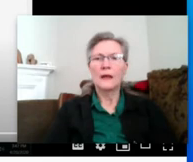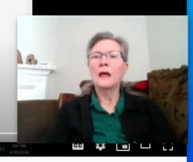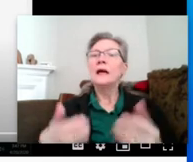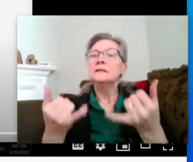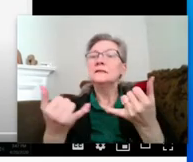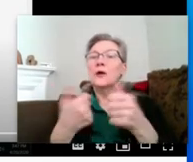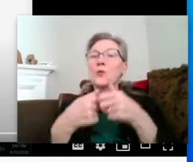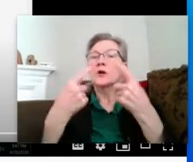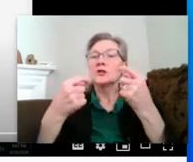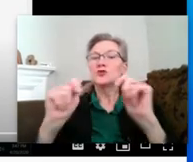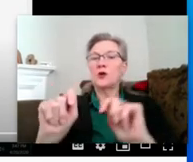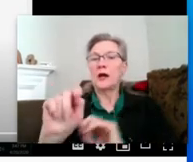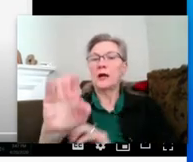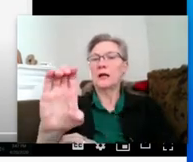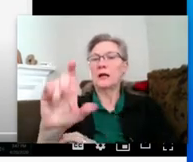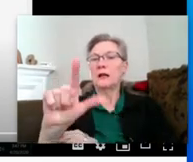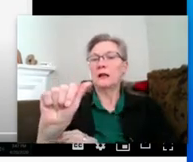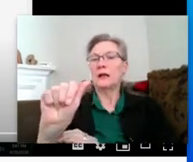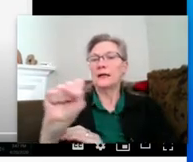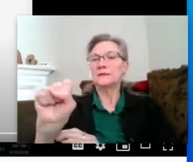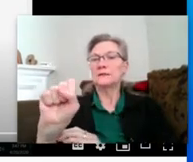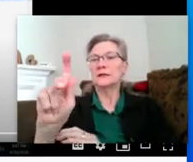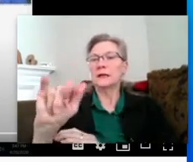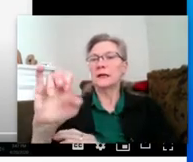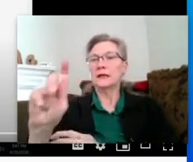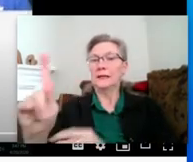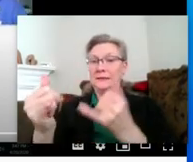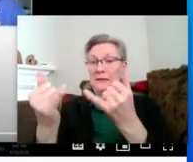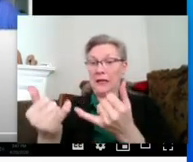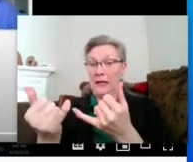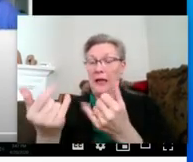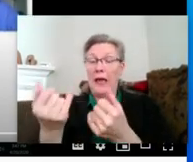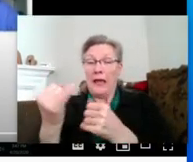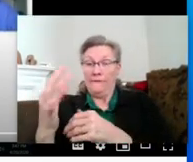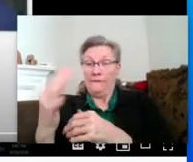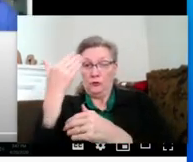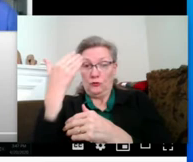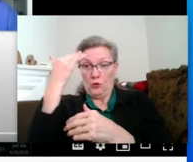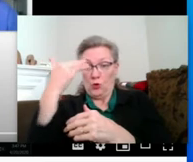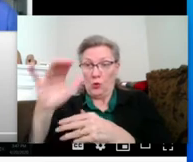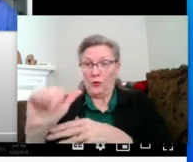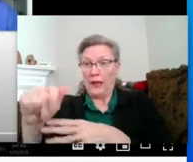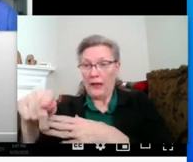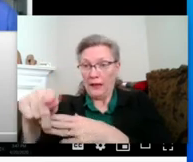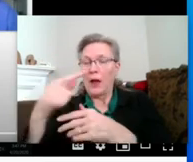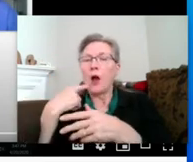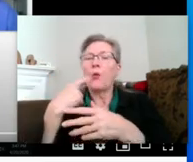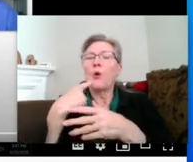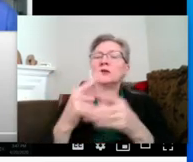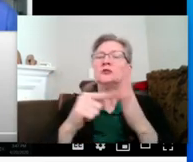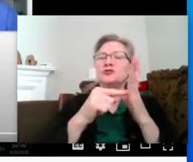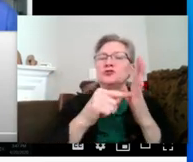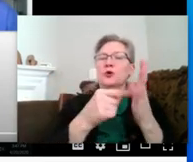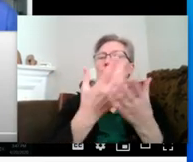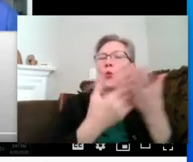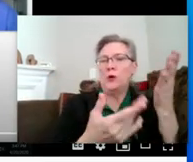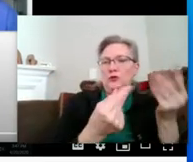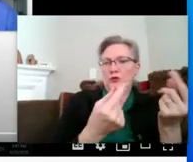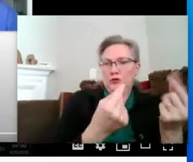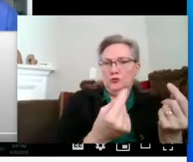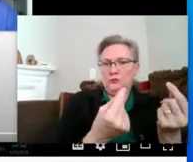Hey, my friend. So we're trying out ClassKick today, and just in case you're not familiar with ClassKick, I wanted to give you a quick preview of what it's going to look like.